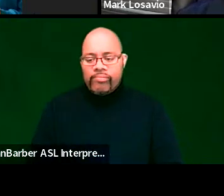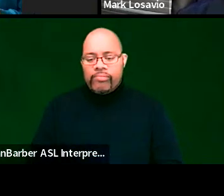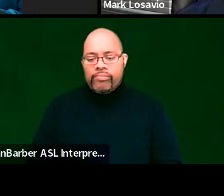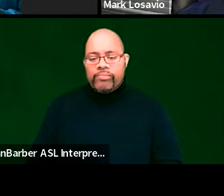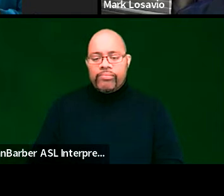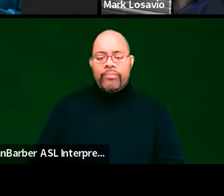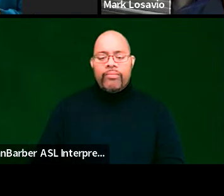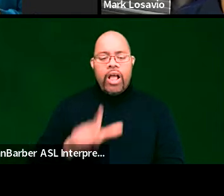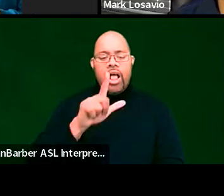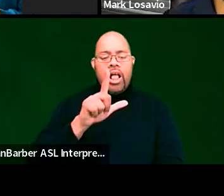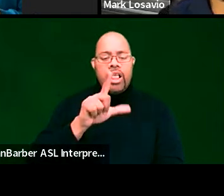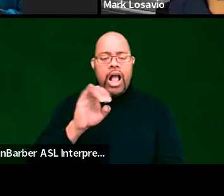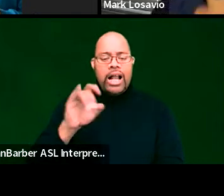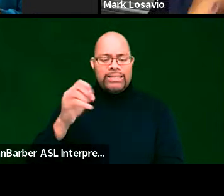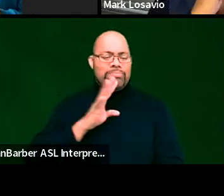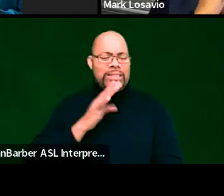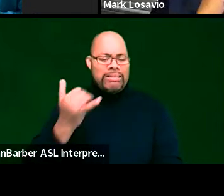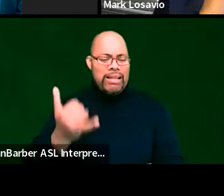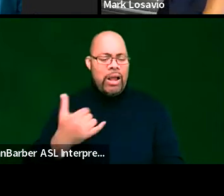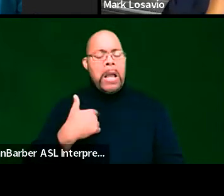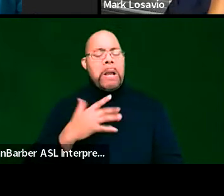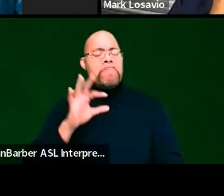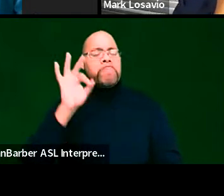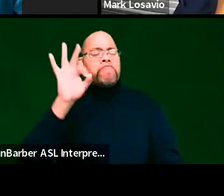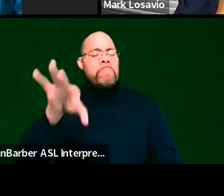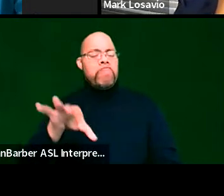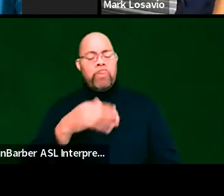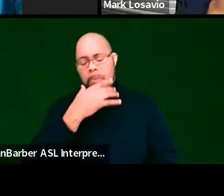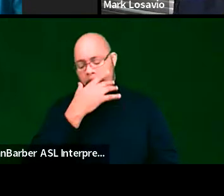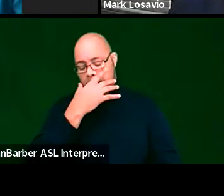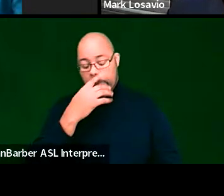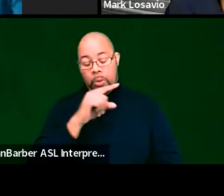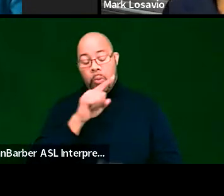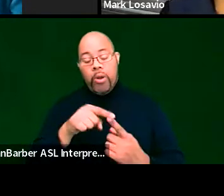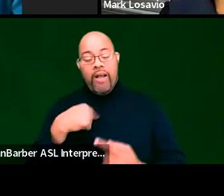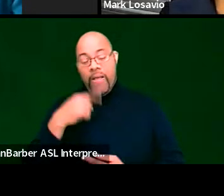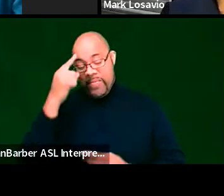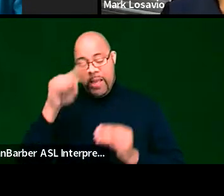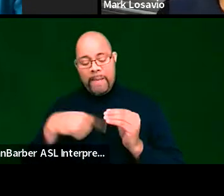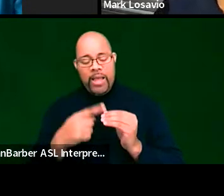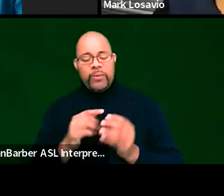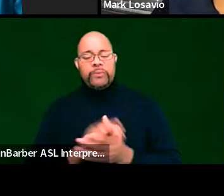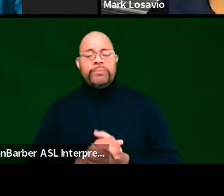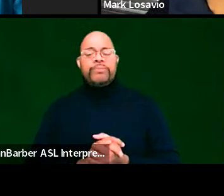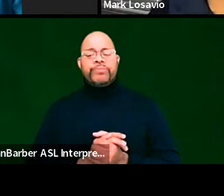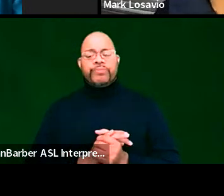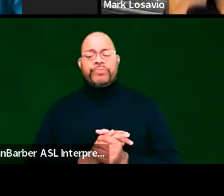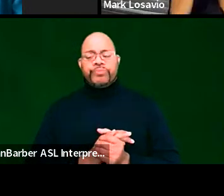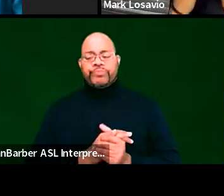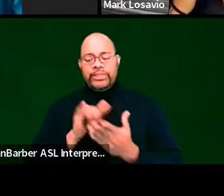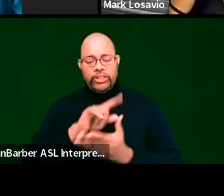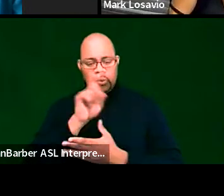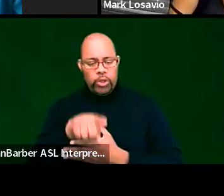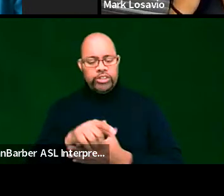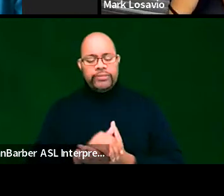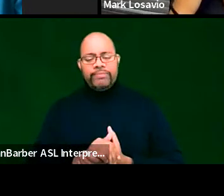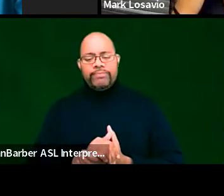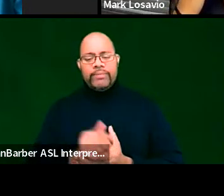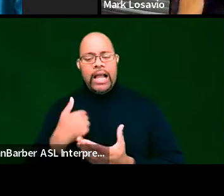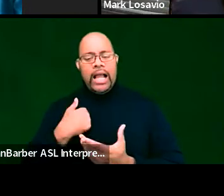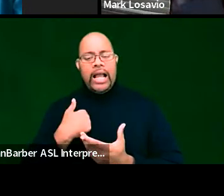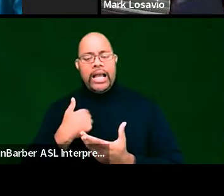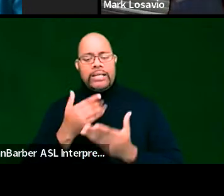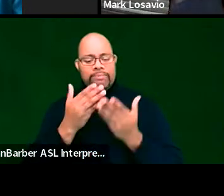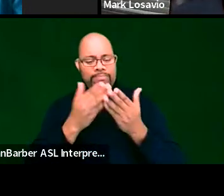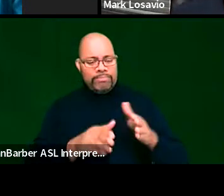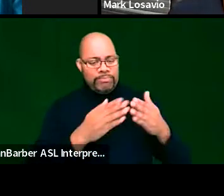Yeah, I'll jump in on that one. When I think about this question, I partition it